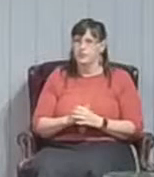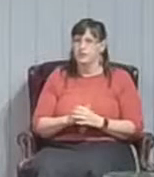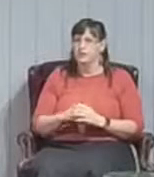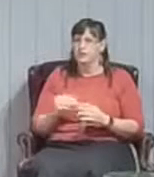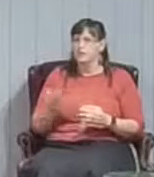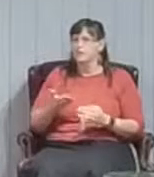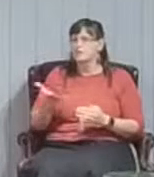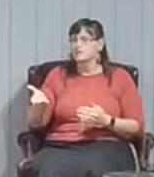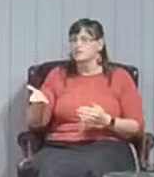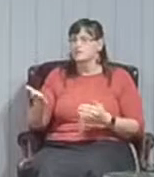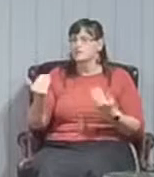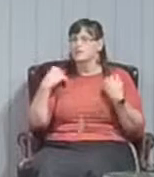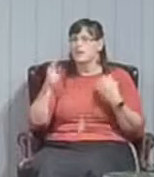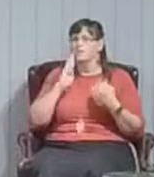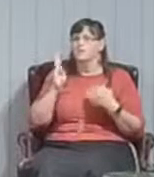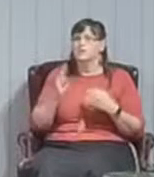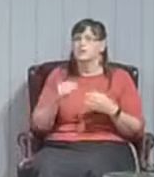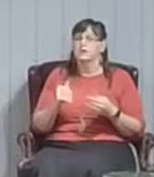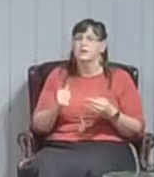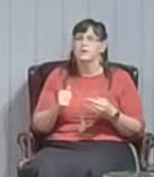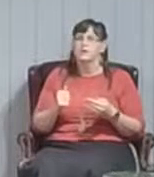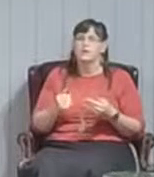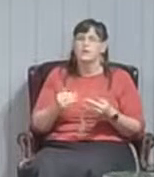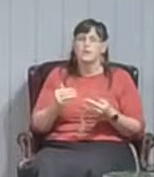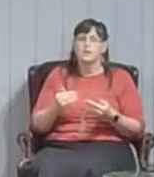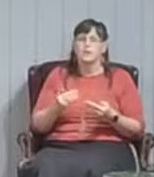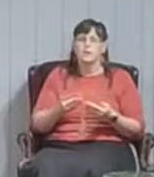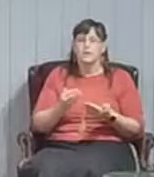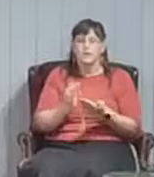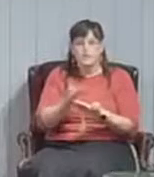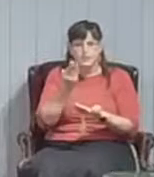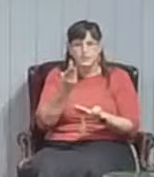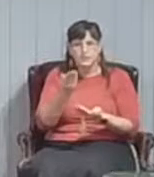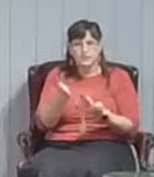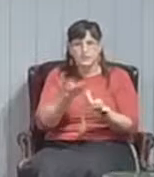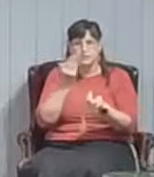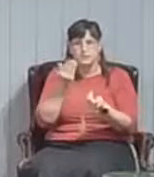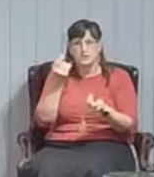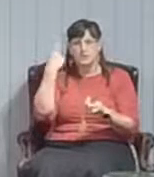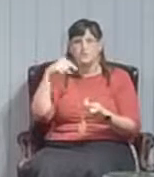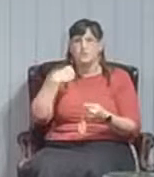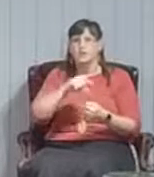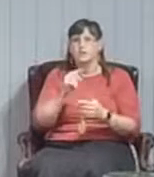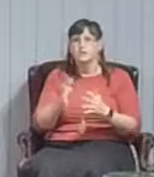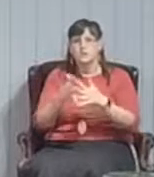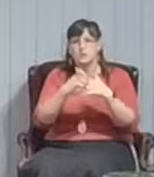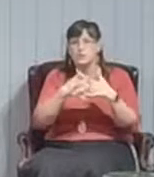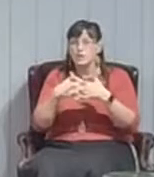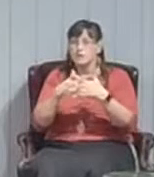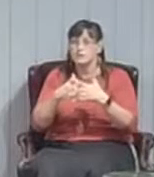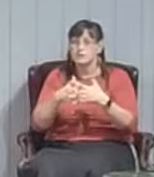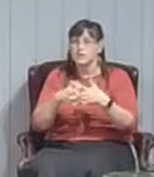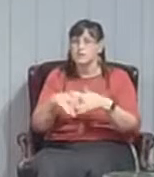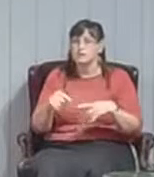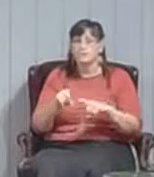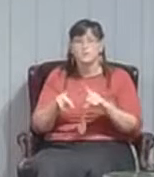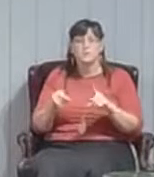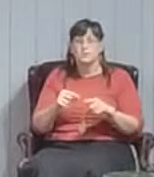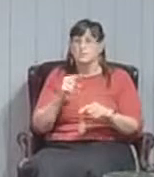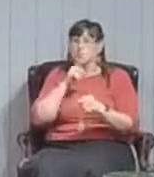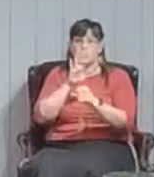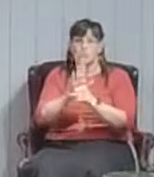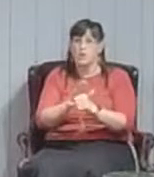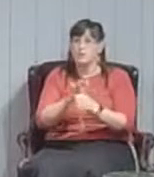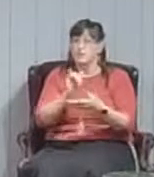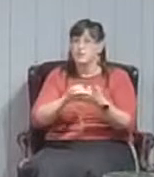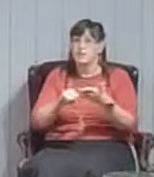These things have been pretty easy for us Christians here in the United States, but you know, there's no promise that it has to stay that way, and indications are